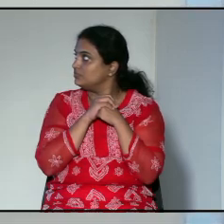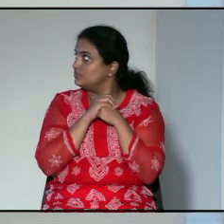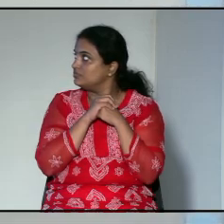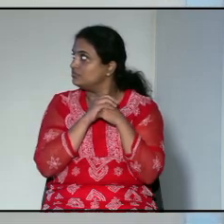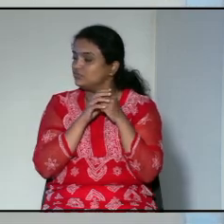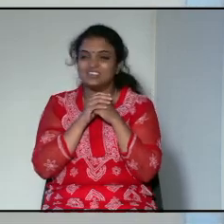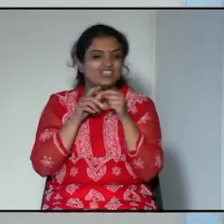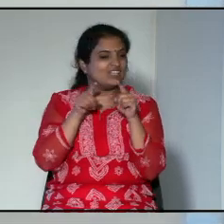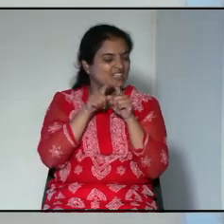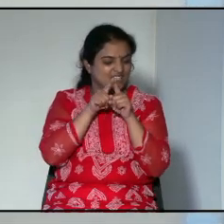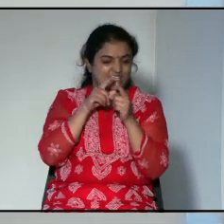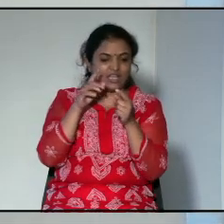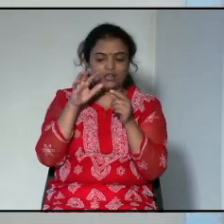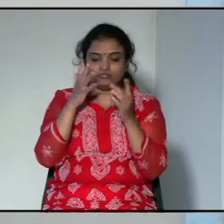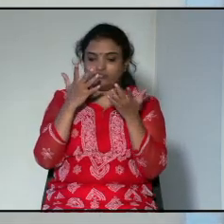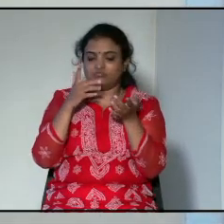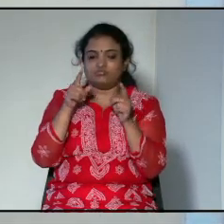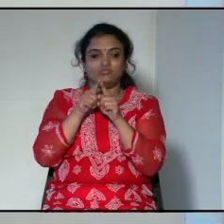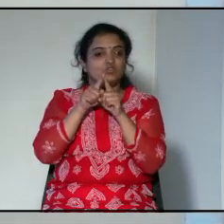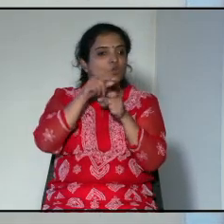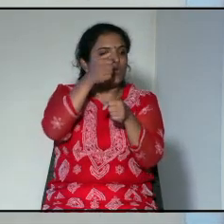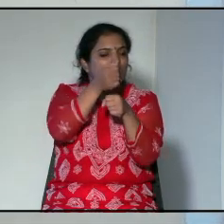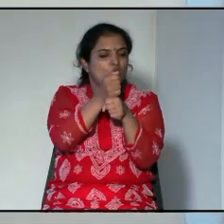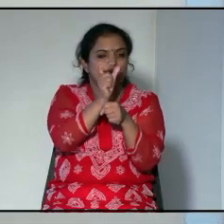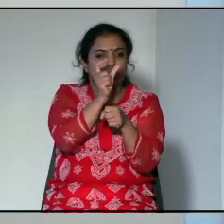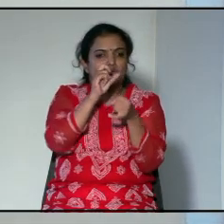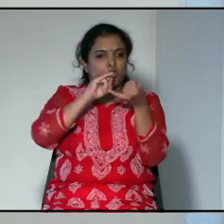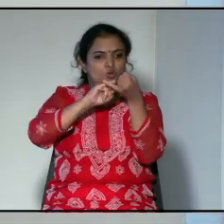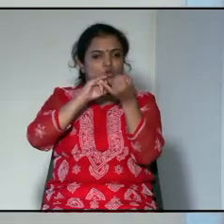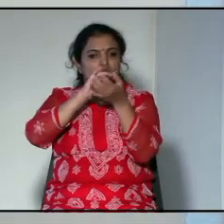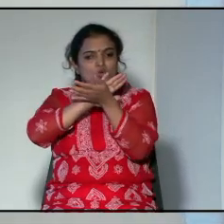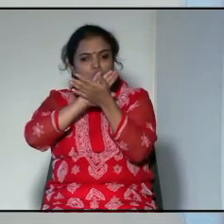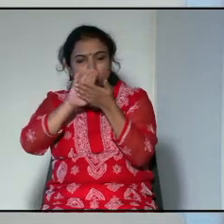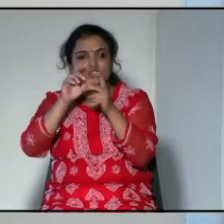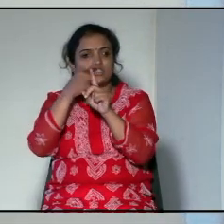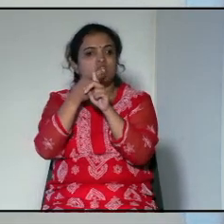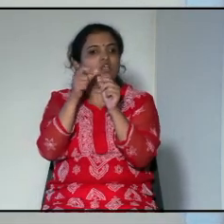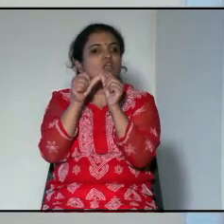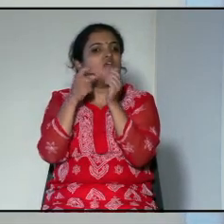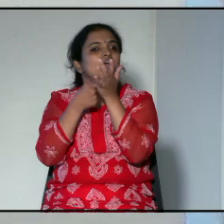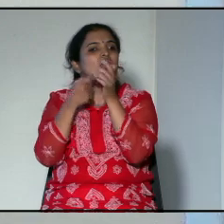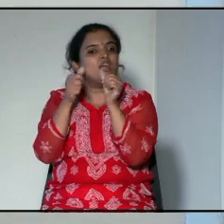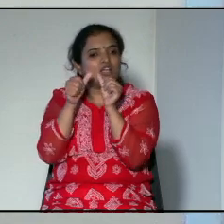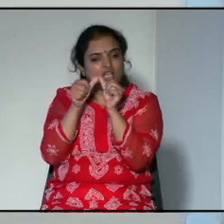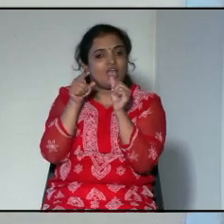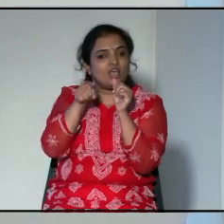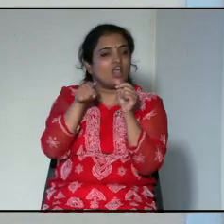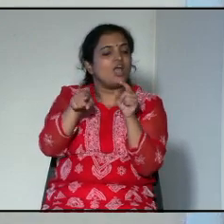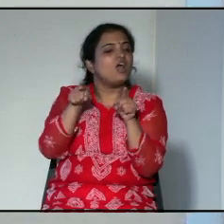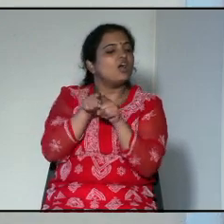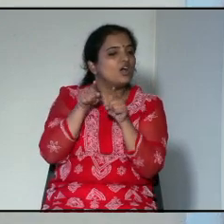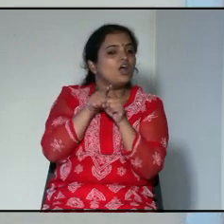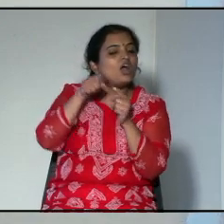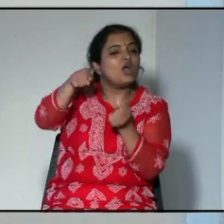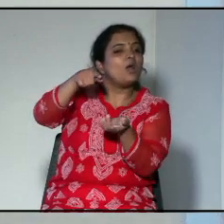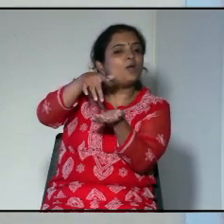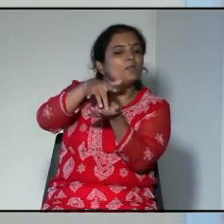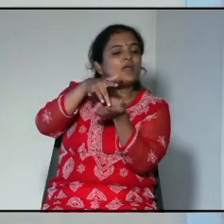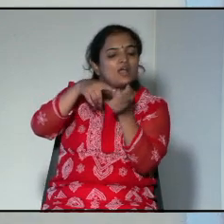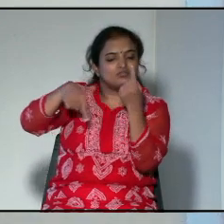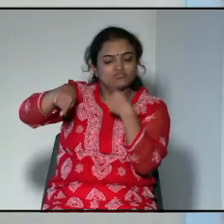Gushkara, a center of rich metal crafting practices, she found a group of artisans who, through their stories, gave her a sense of